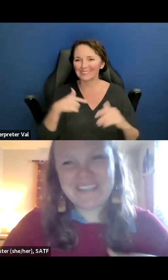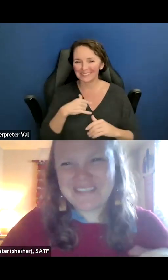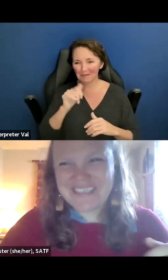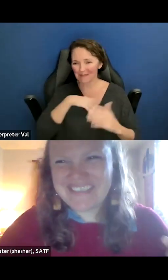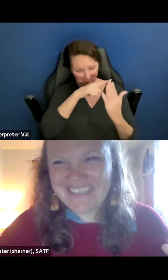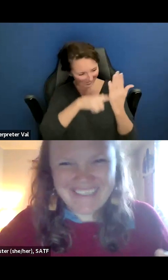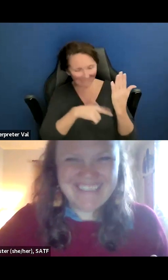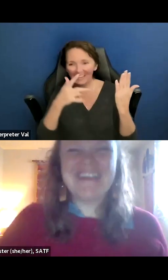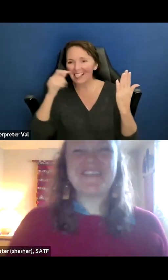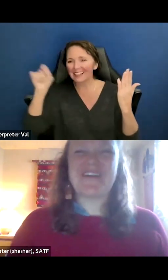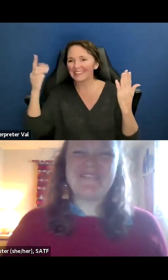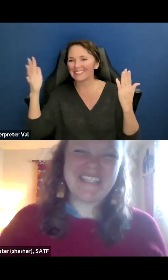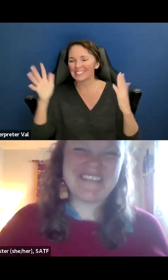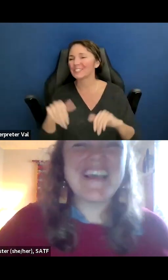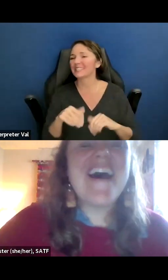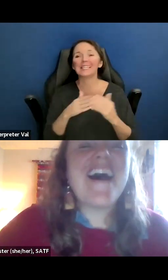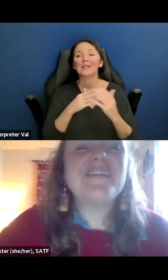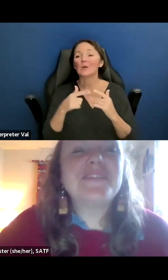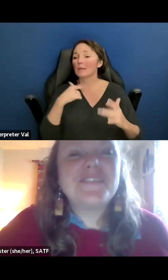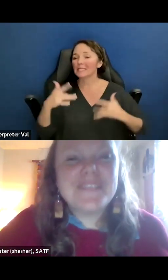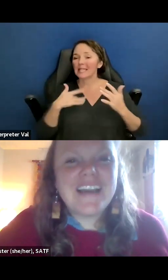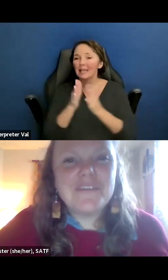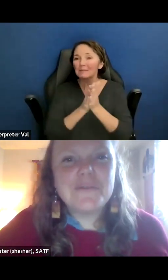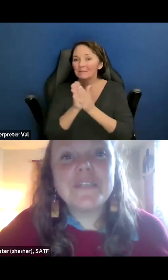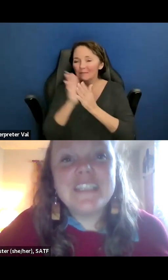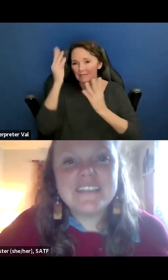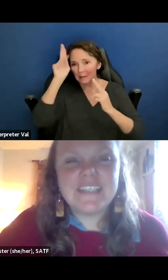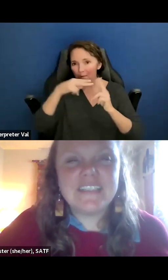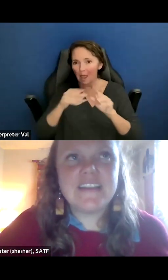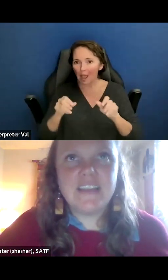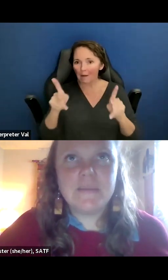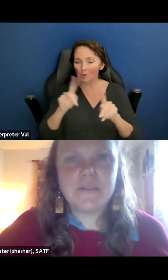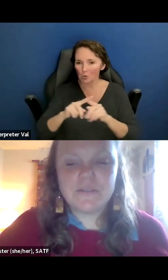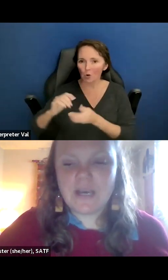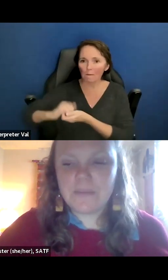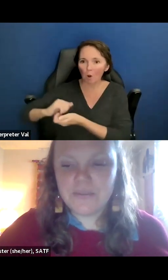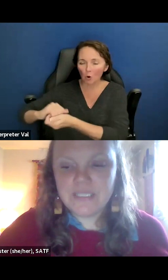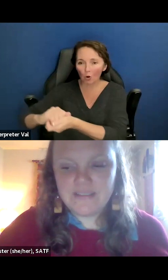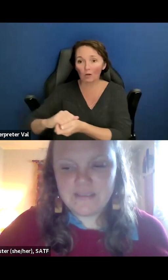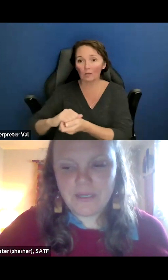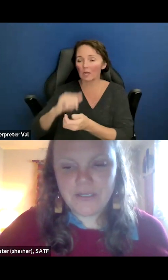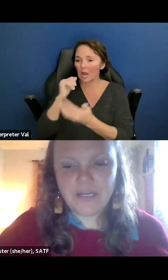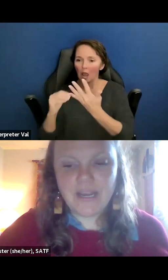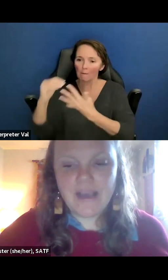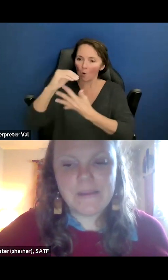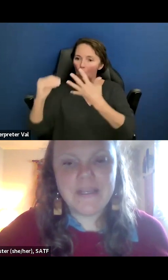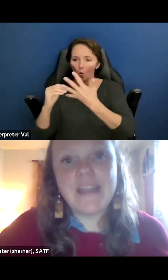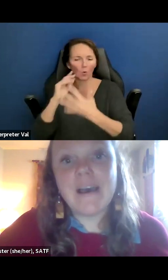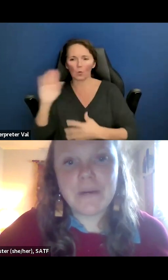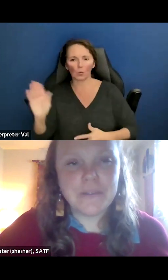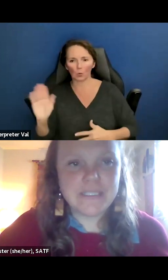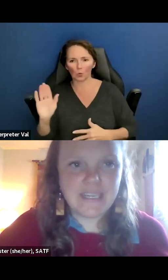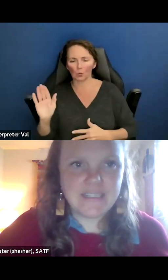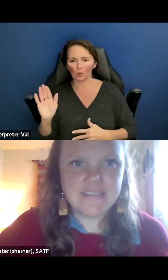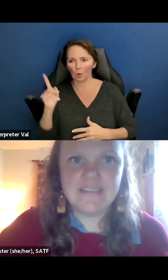nope, that was all I was going to say on that. Those are all my notes. So yeah, we're really excited to think about those opportunities to partner,